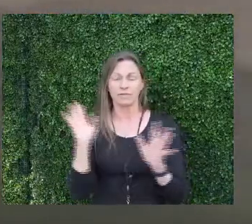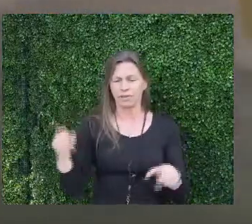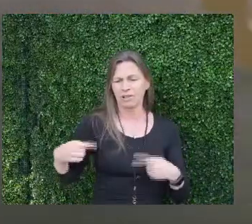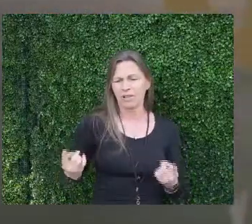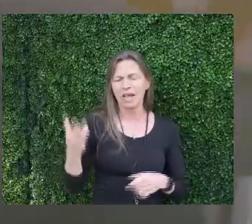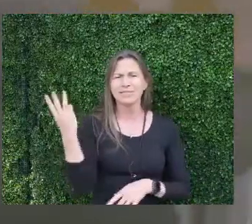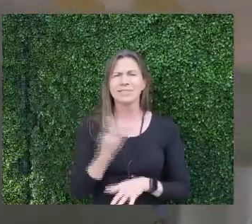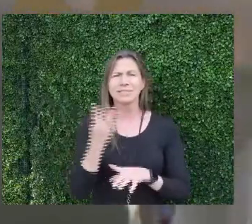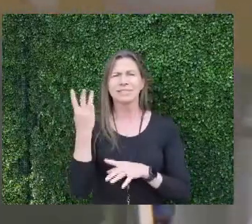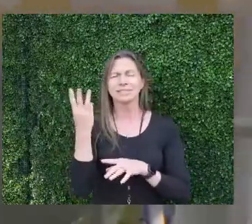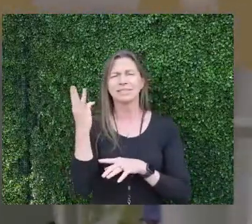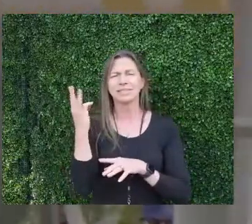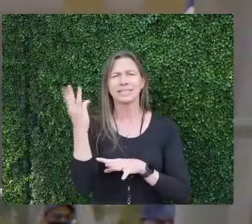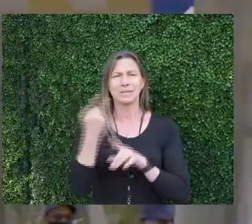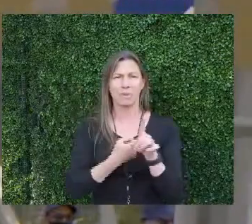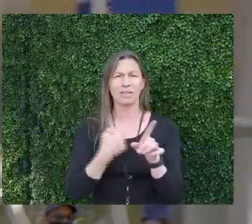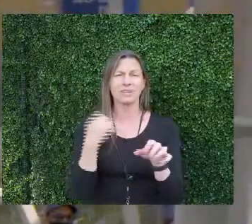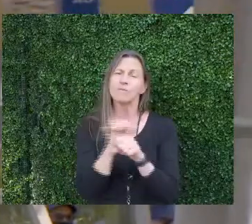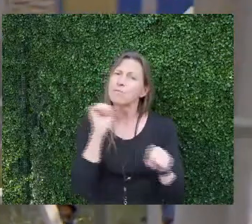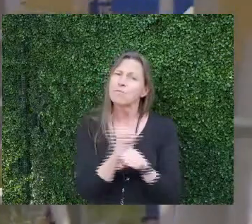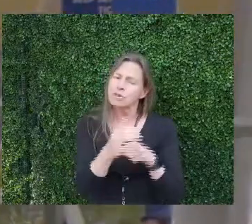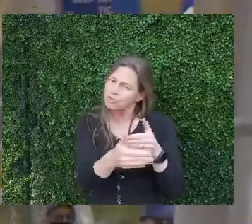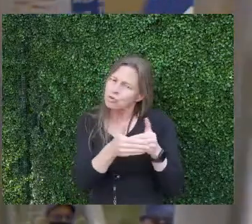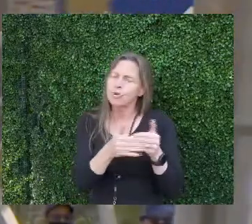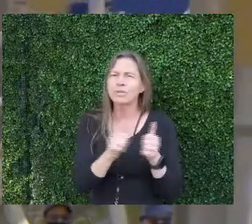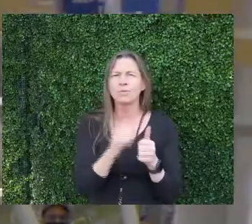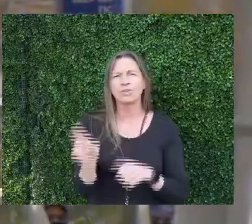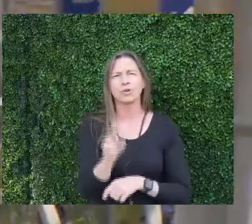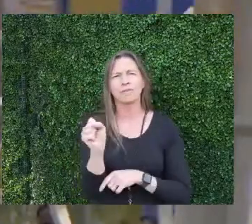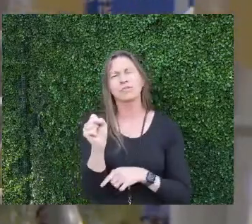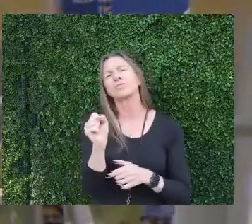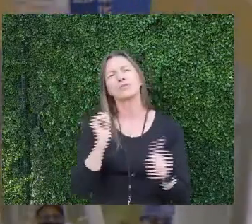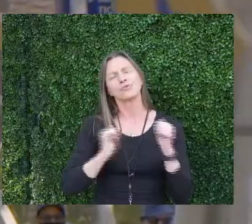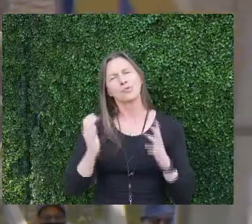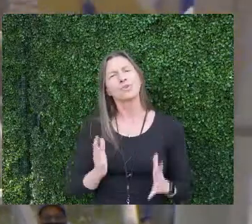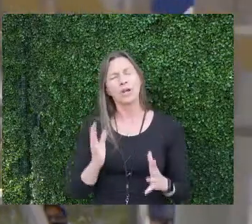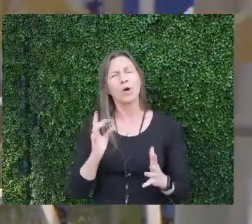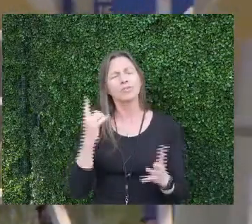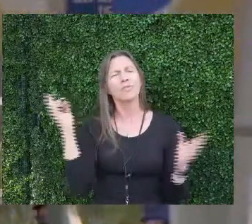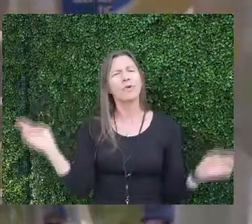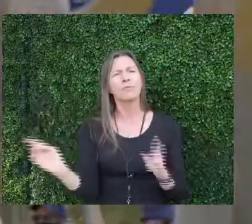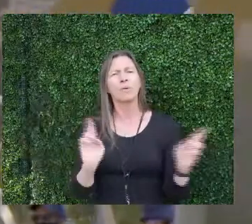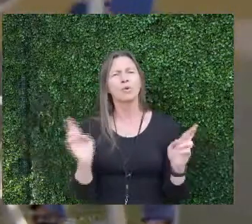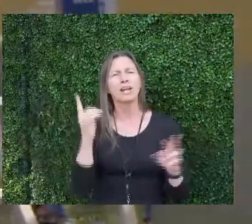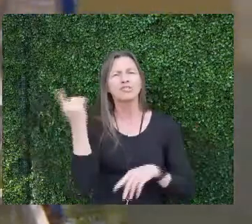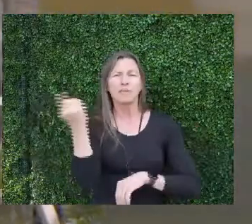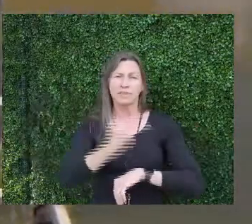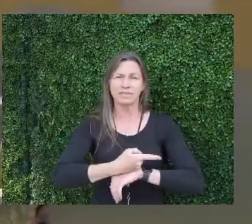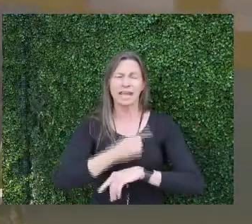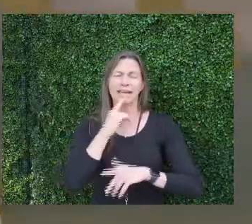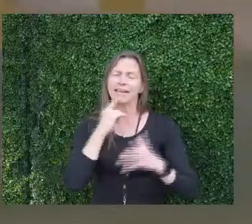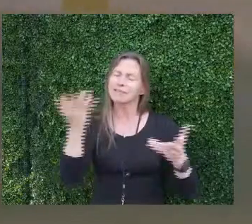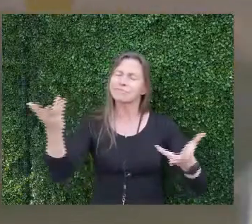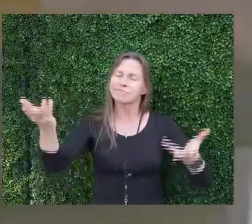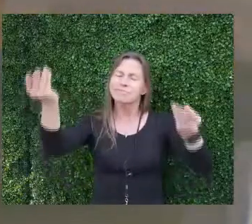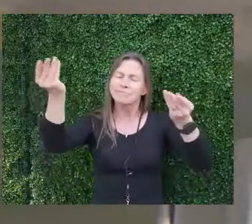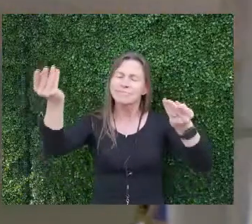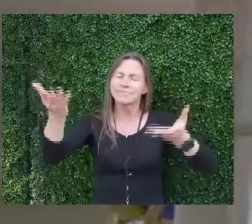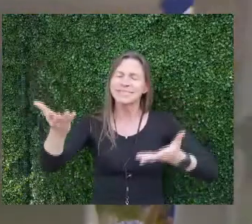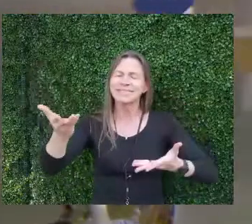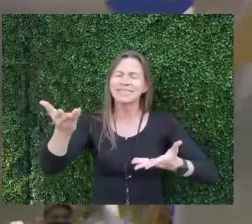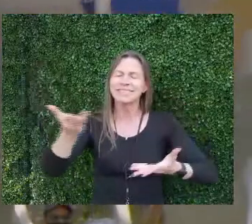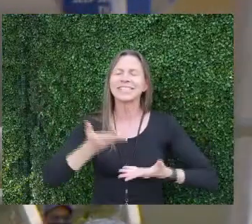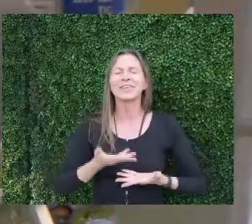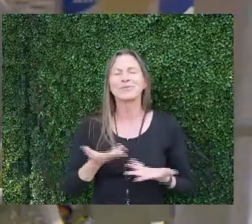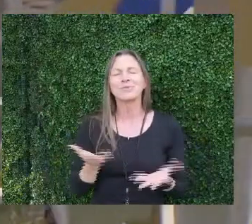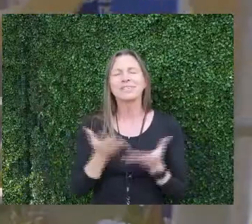I've worked closely with Universal Studios in preparation for this day, and it brings me great joy to welcome all of you here for a safe